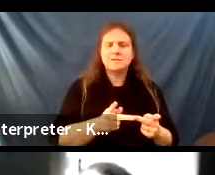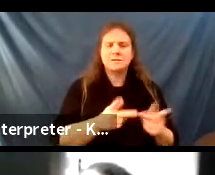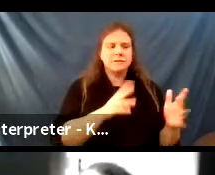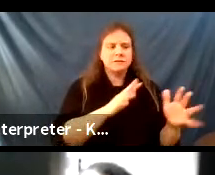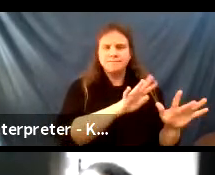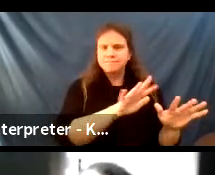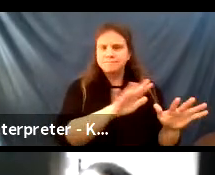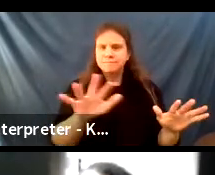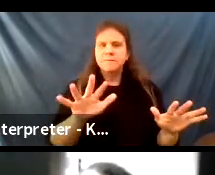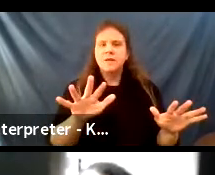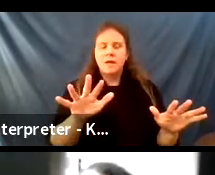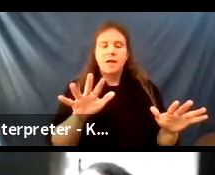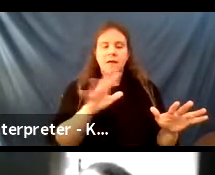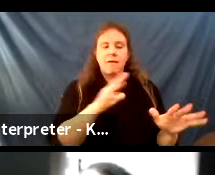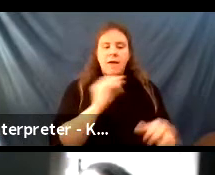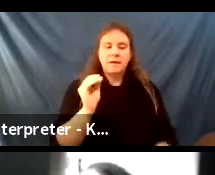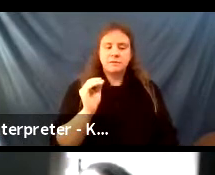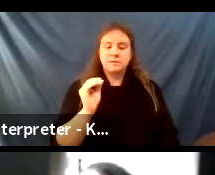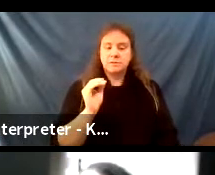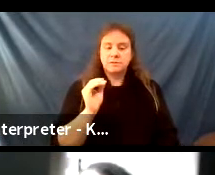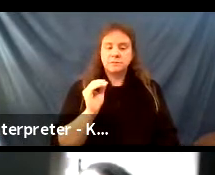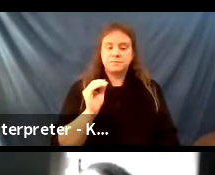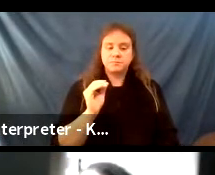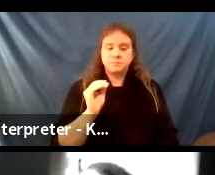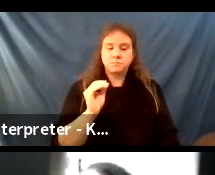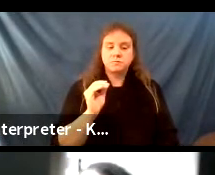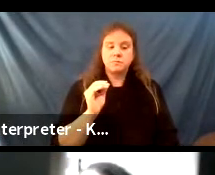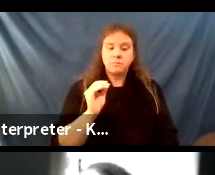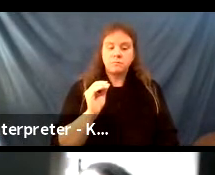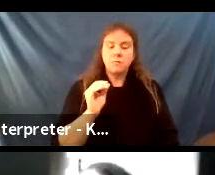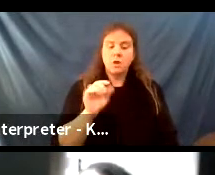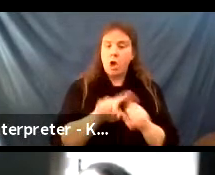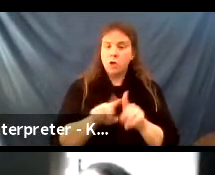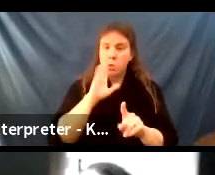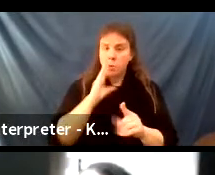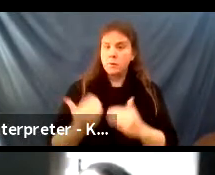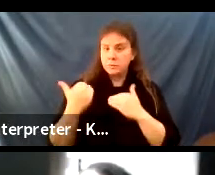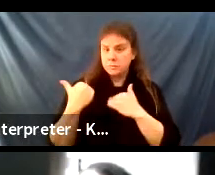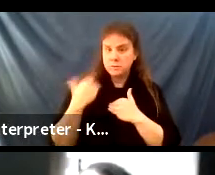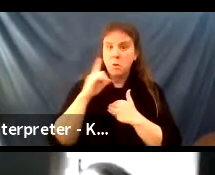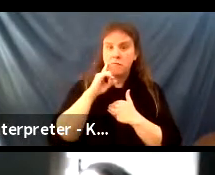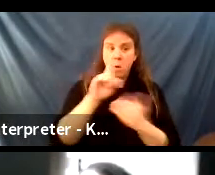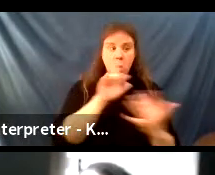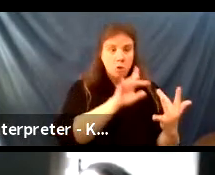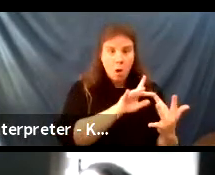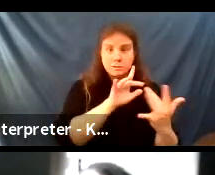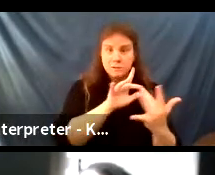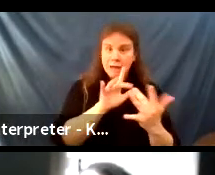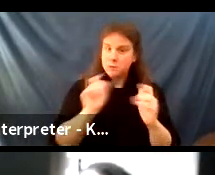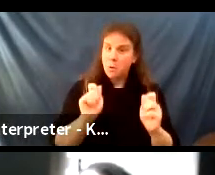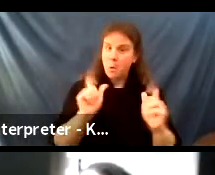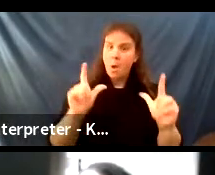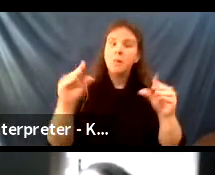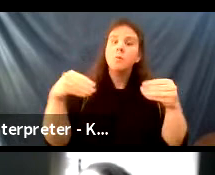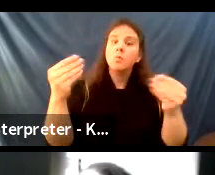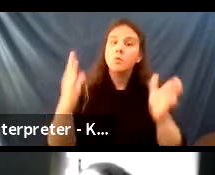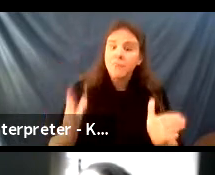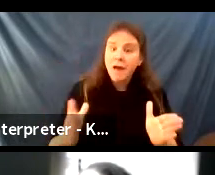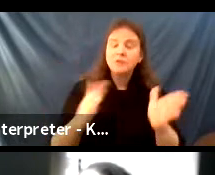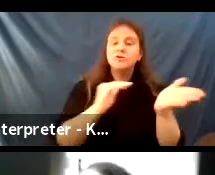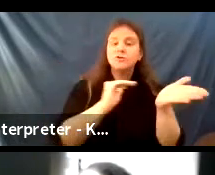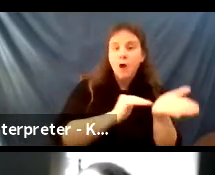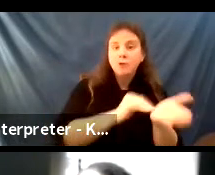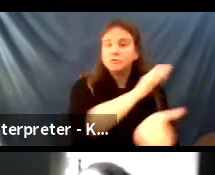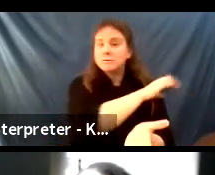the providers who can reach both the providers and the special clinics, the additional clinics,